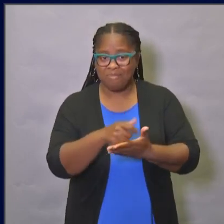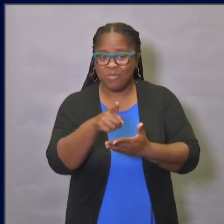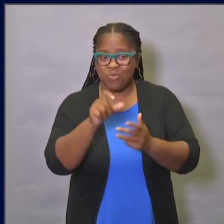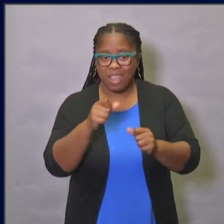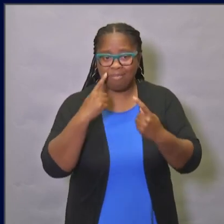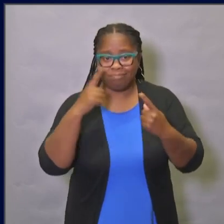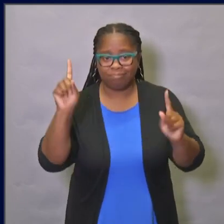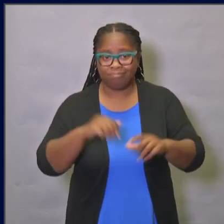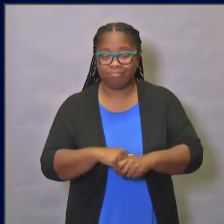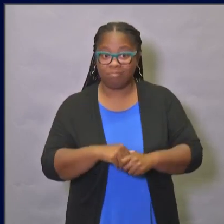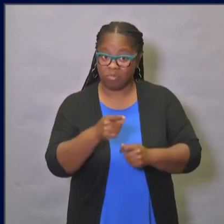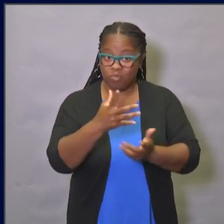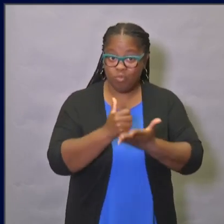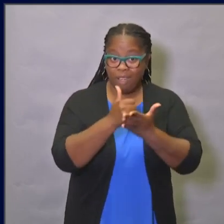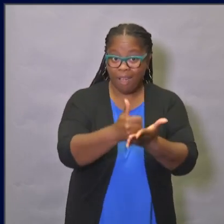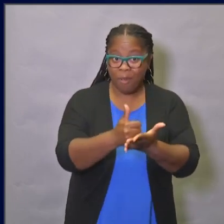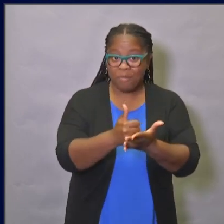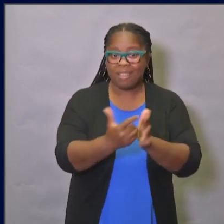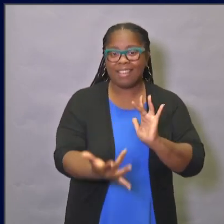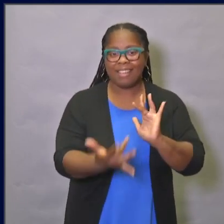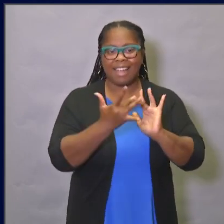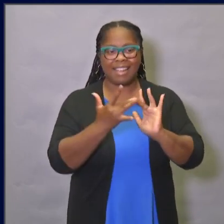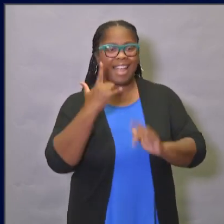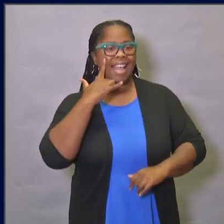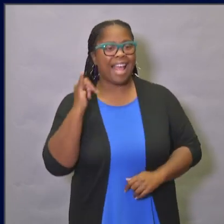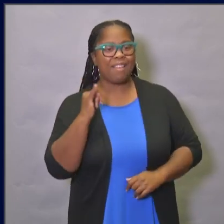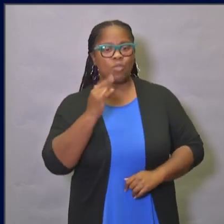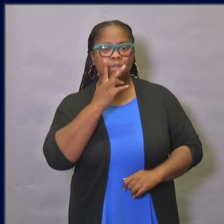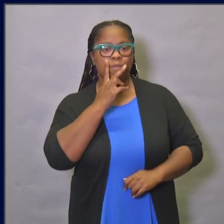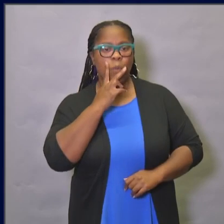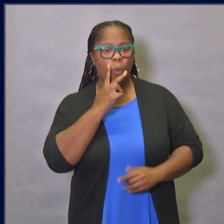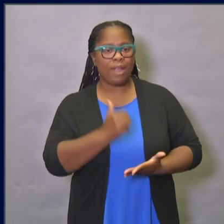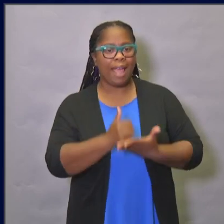reach out to the California Smokers Helpline at